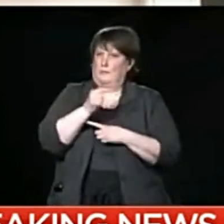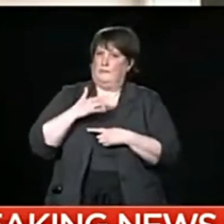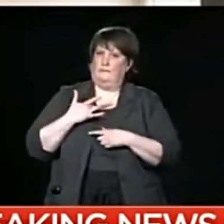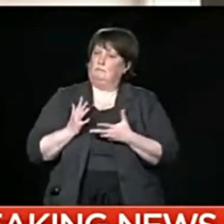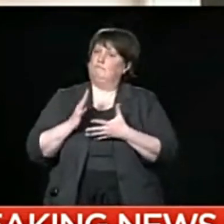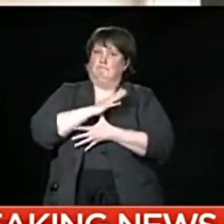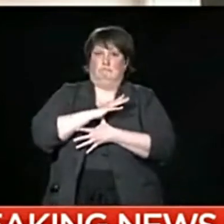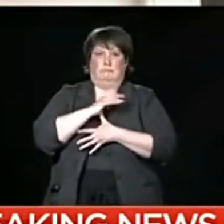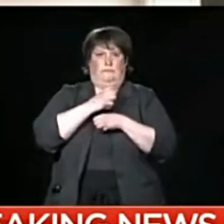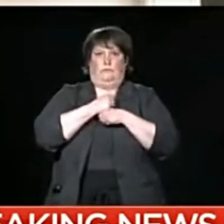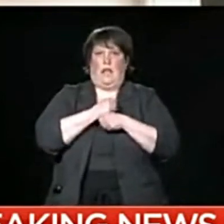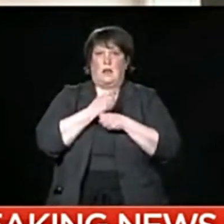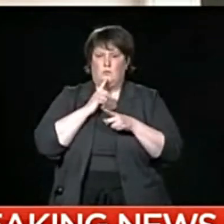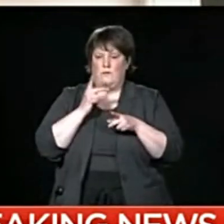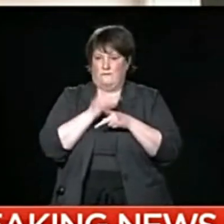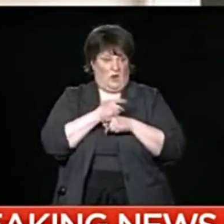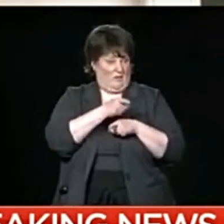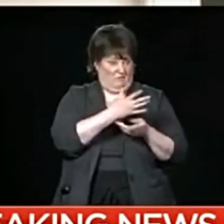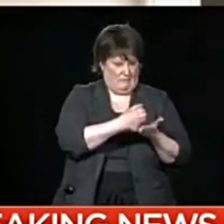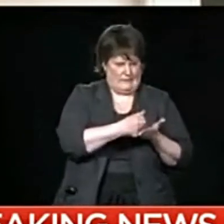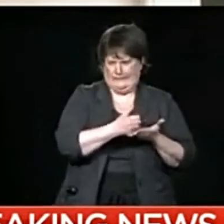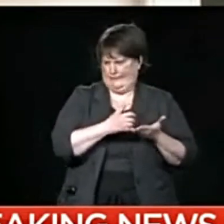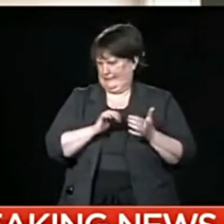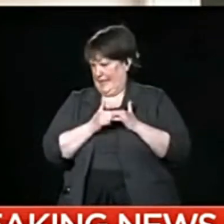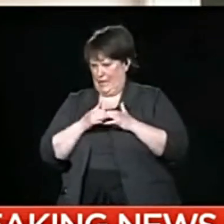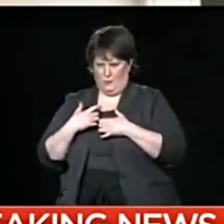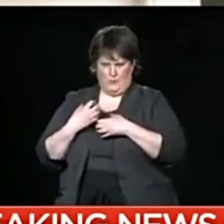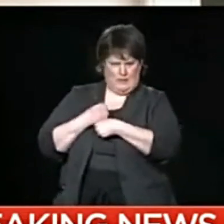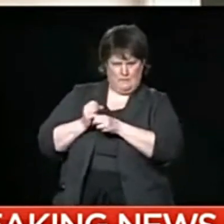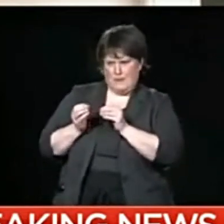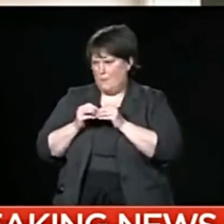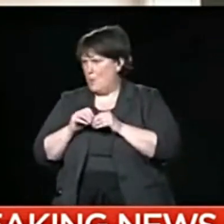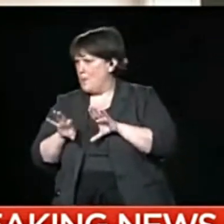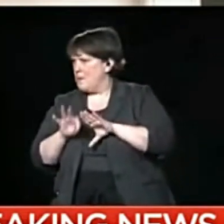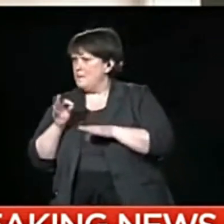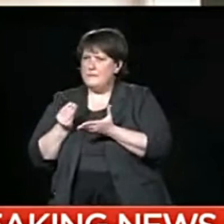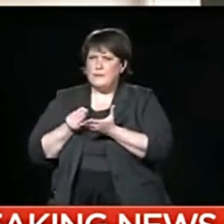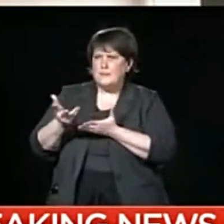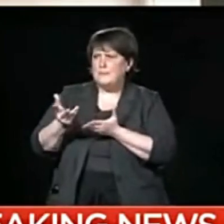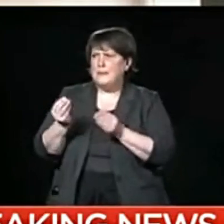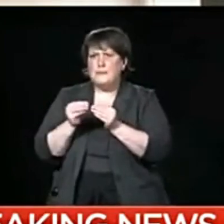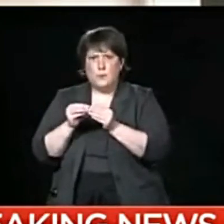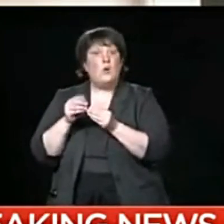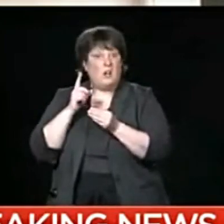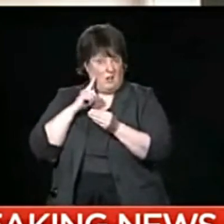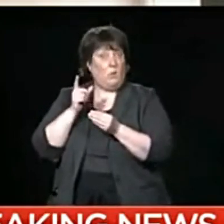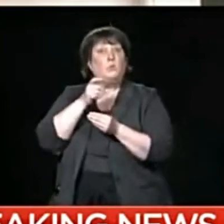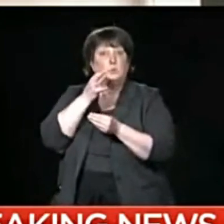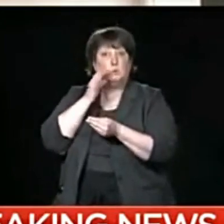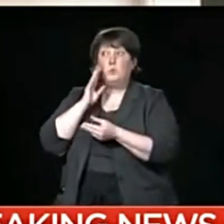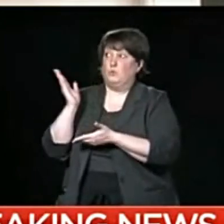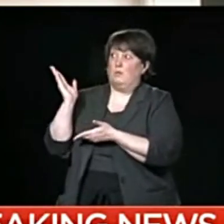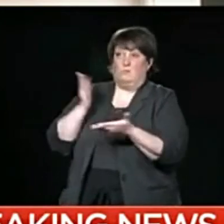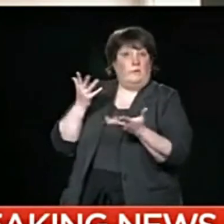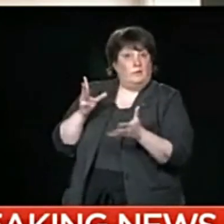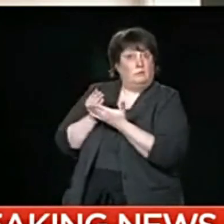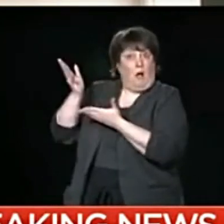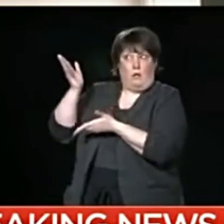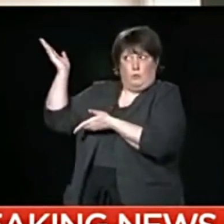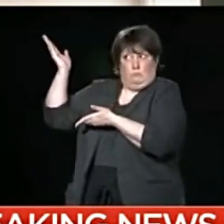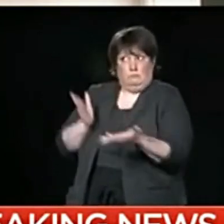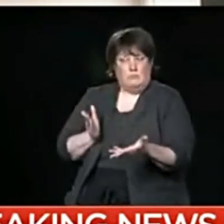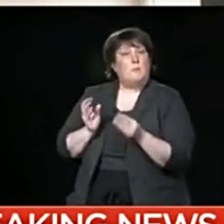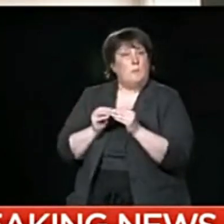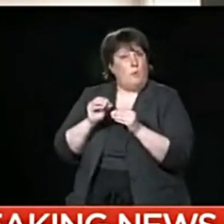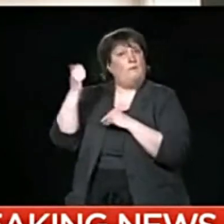we will continue to source new solutions every day. We're expecting shipments to come in the coming days, and we will